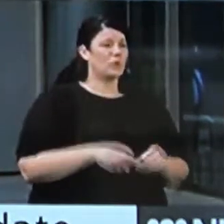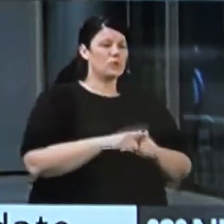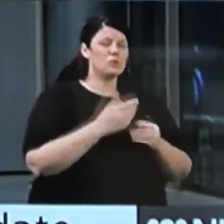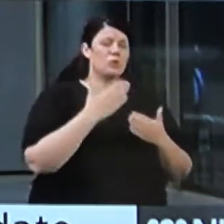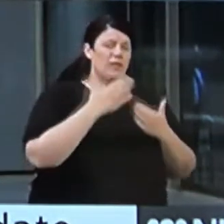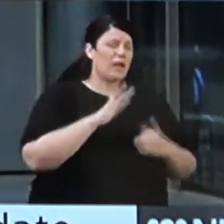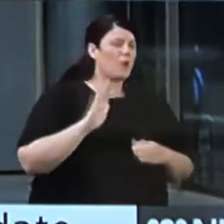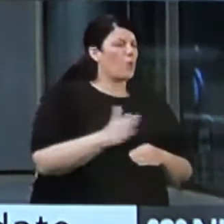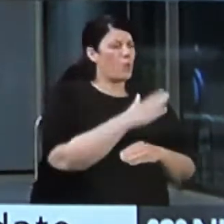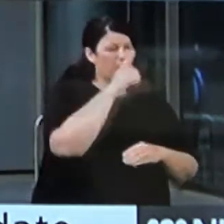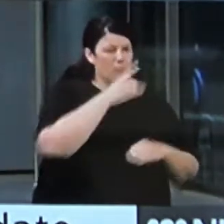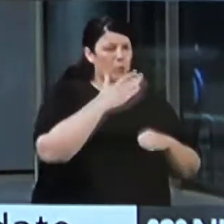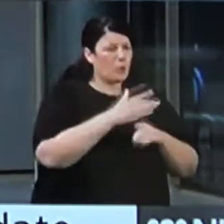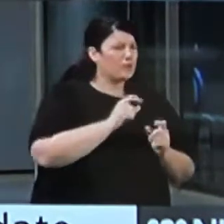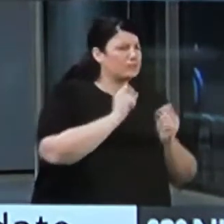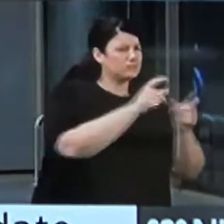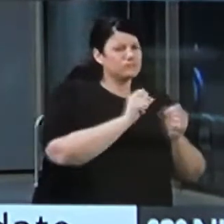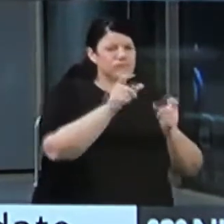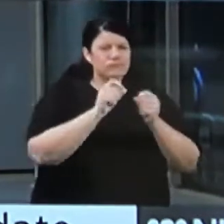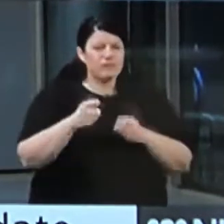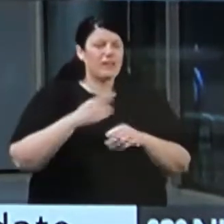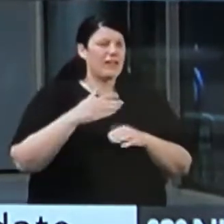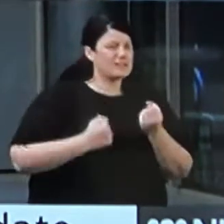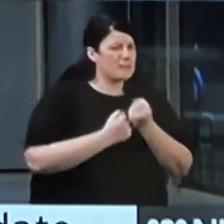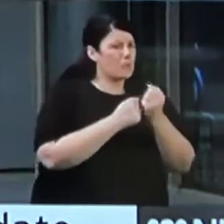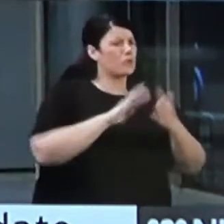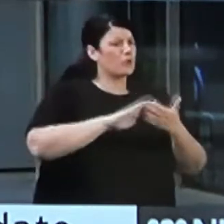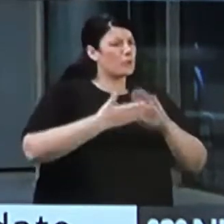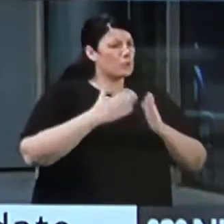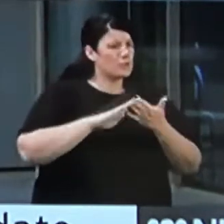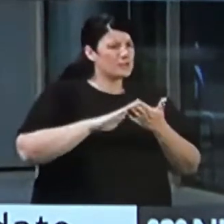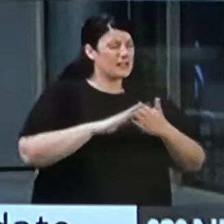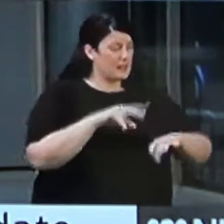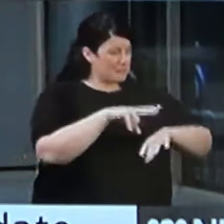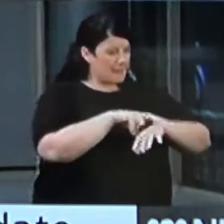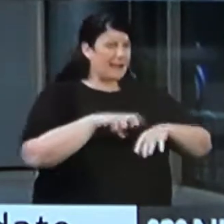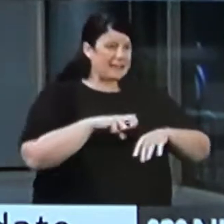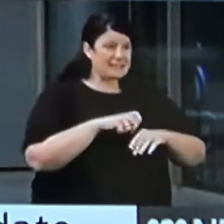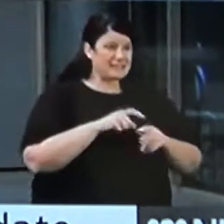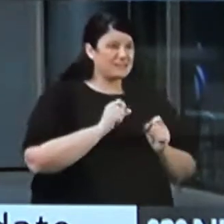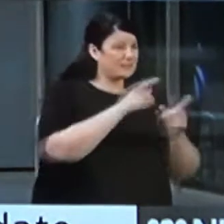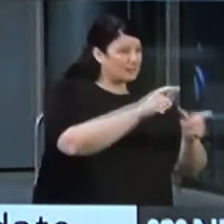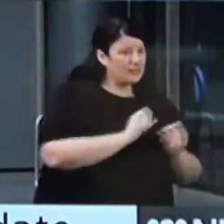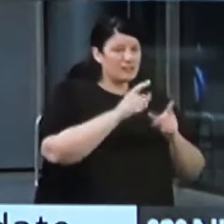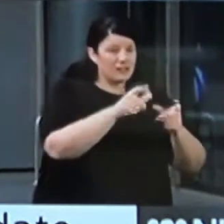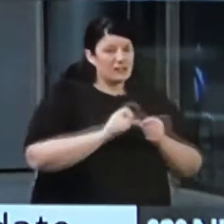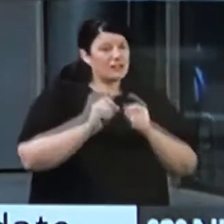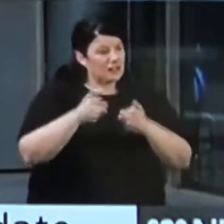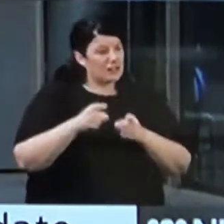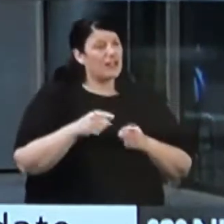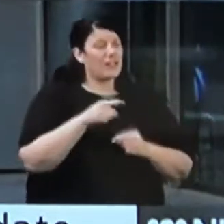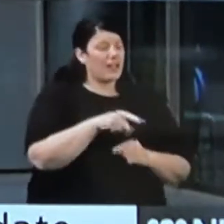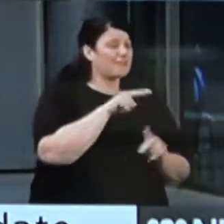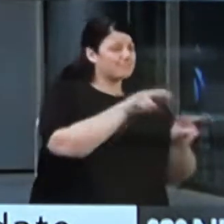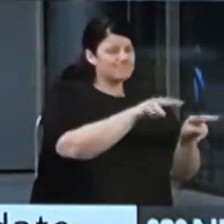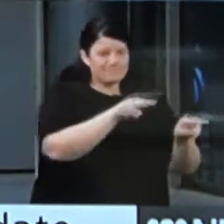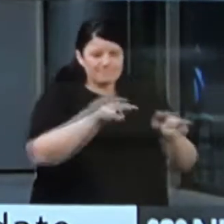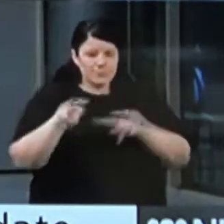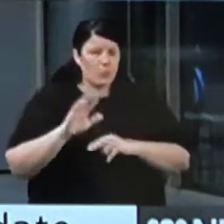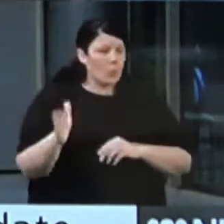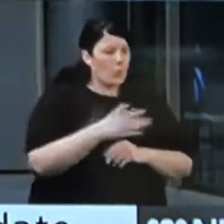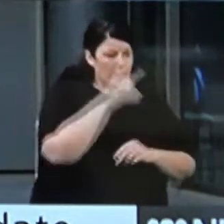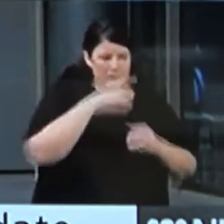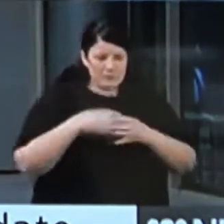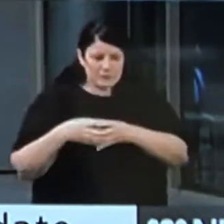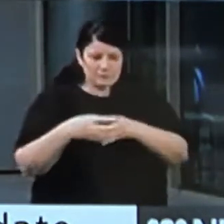our frontline workers who are supporting the community, in particular the police. Police, as the Commissioner said yesterday, are using their discretion during